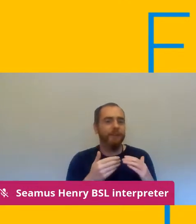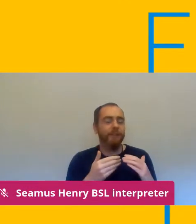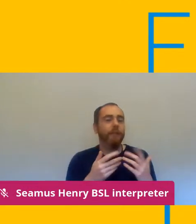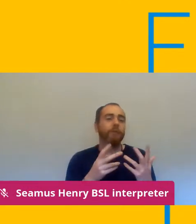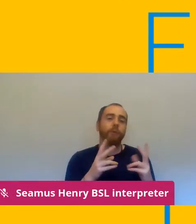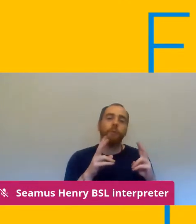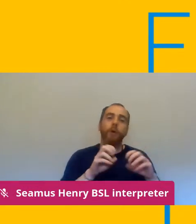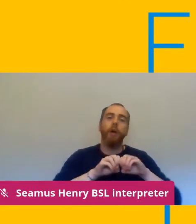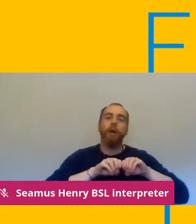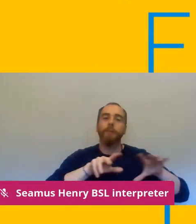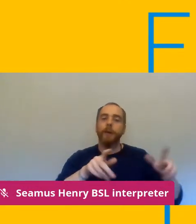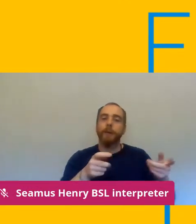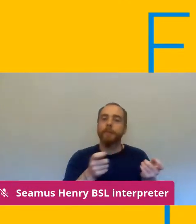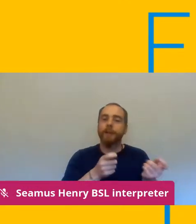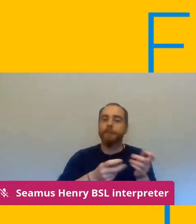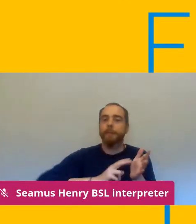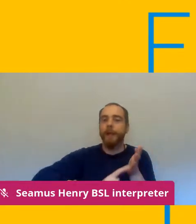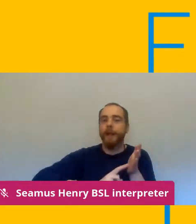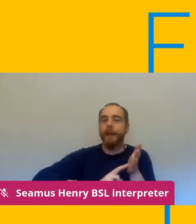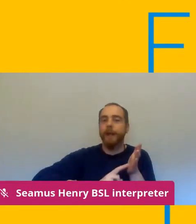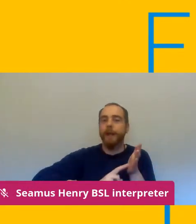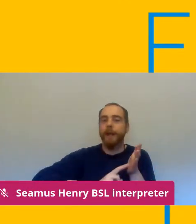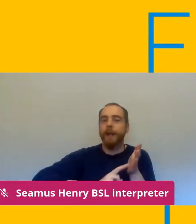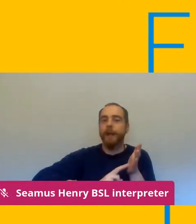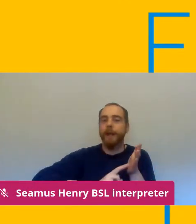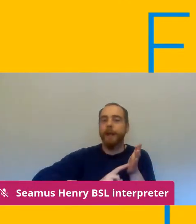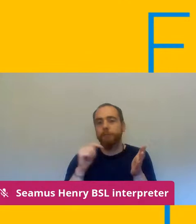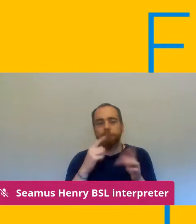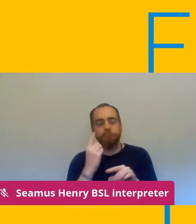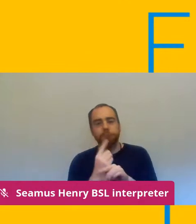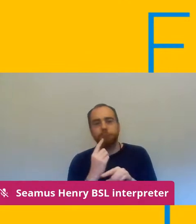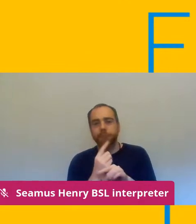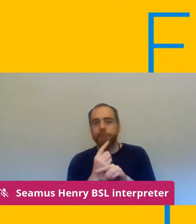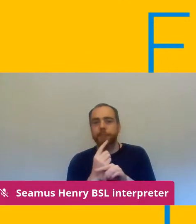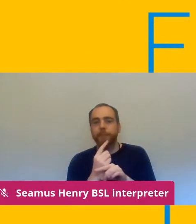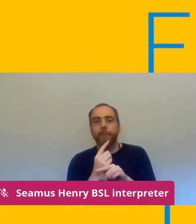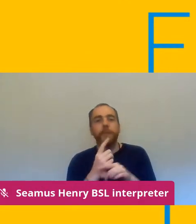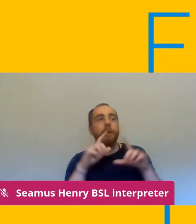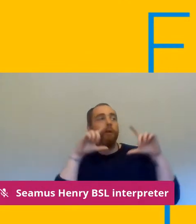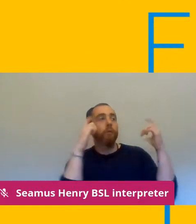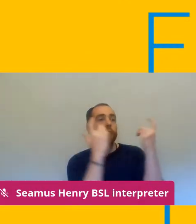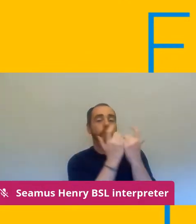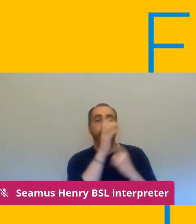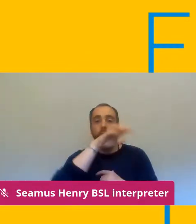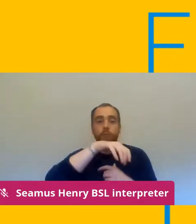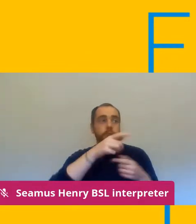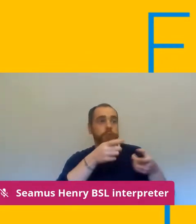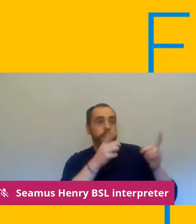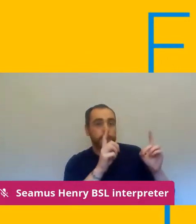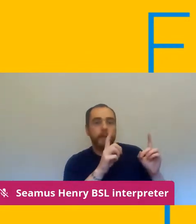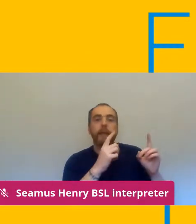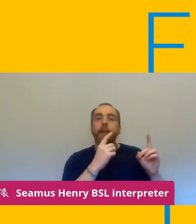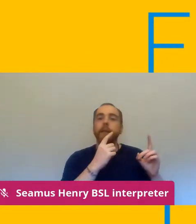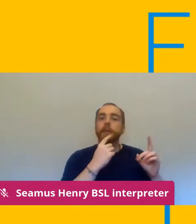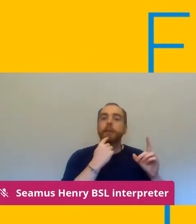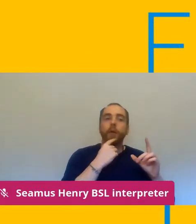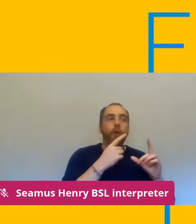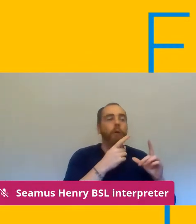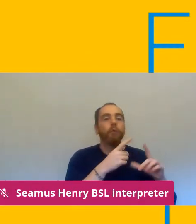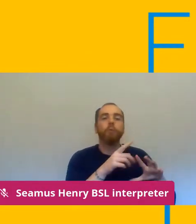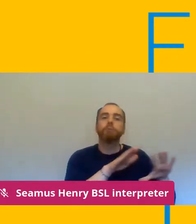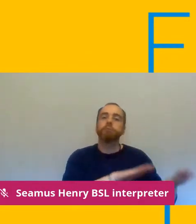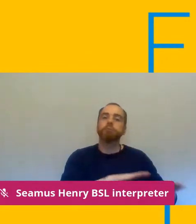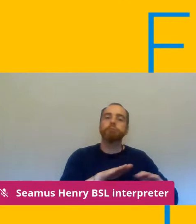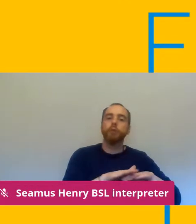could ensure that employers are moving too slowly or being more reactive than preventative in their